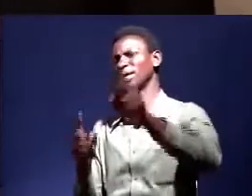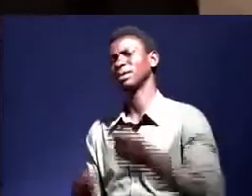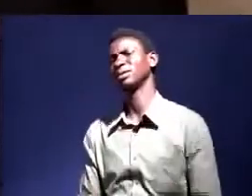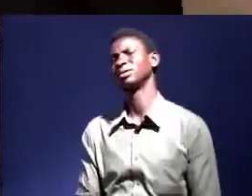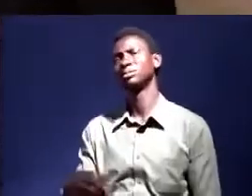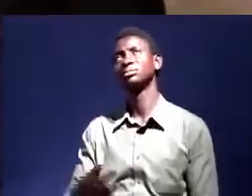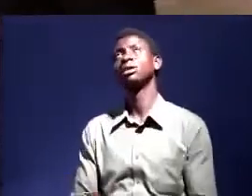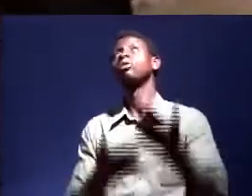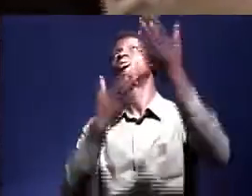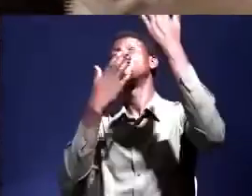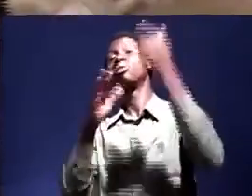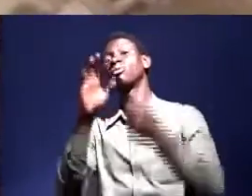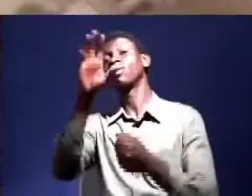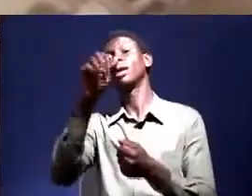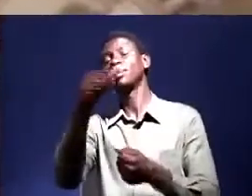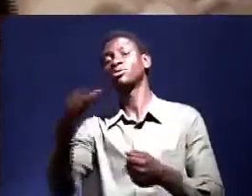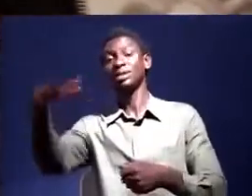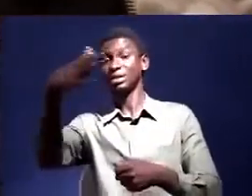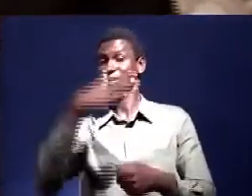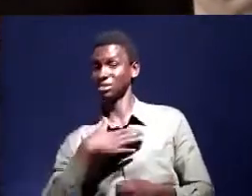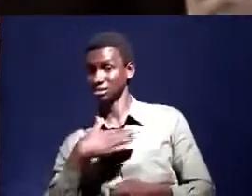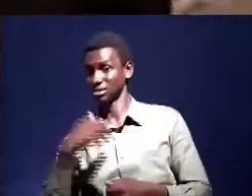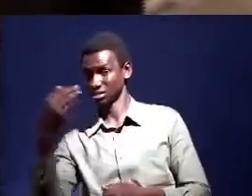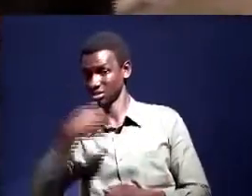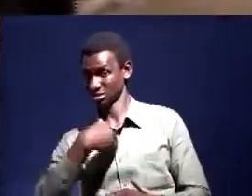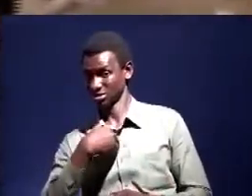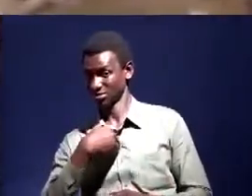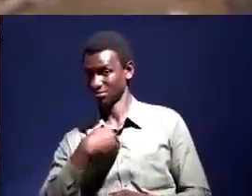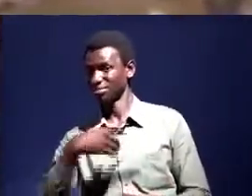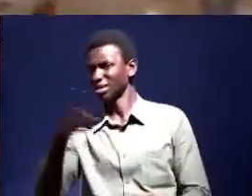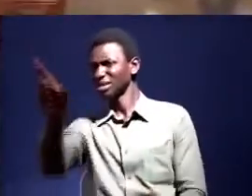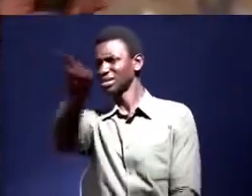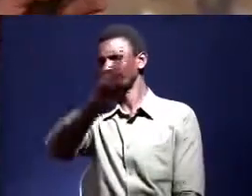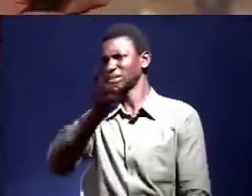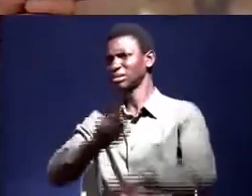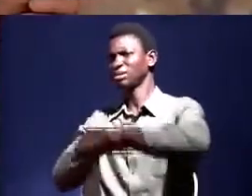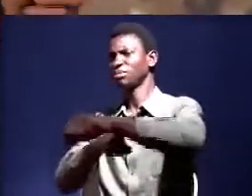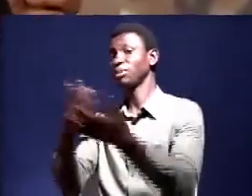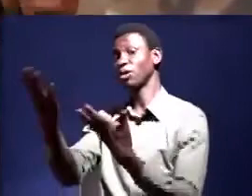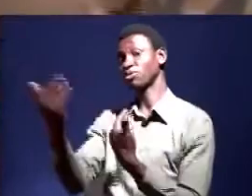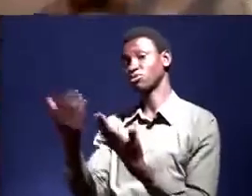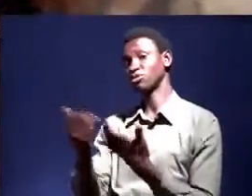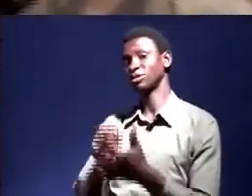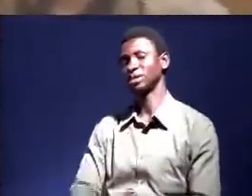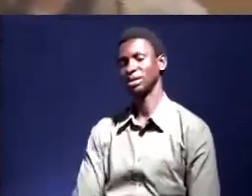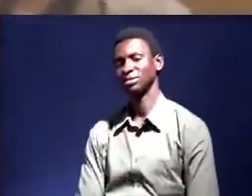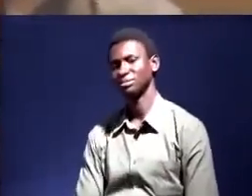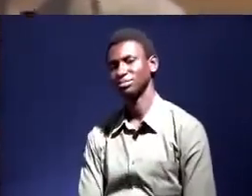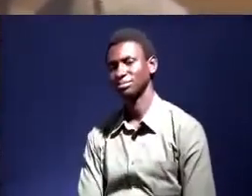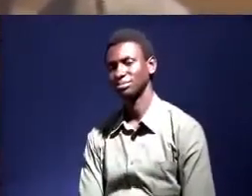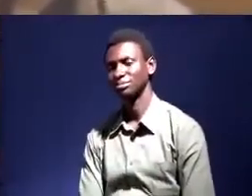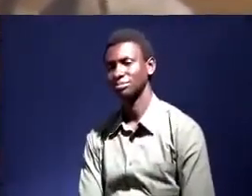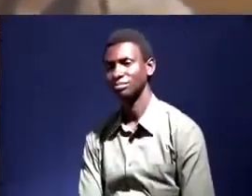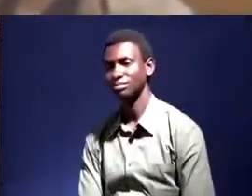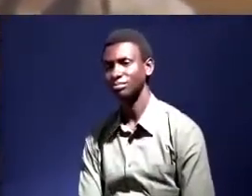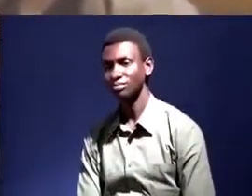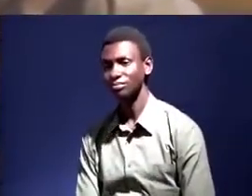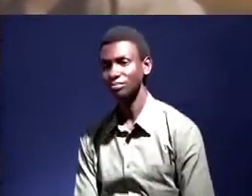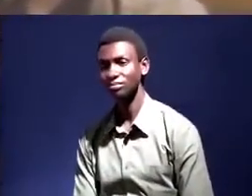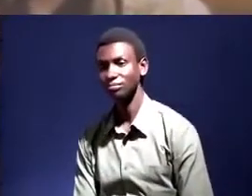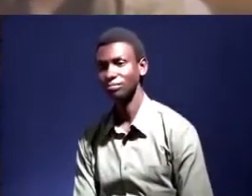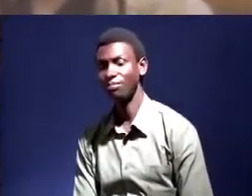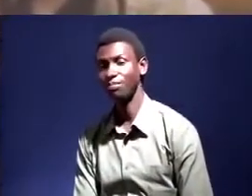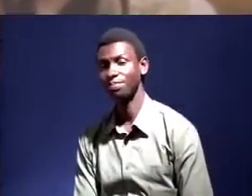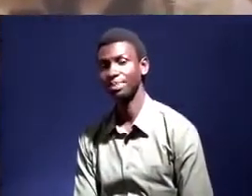anapotuita sisi, it's not time to wait. Si muda wa kungoja. Now the word for baptism in the Bible.